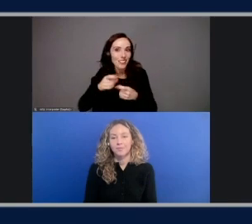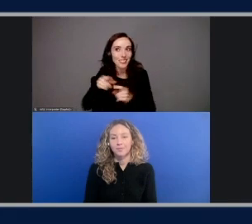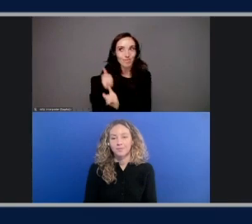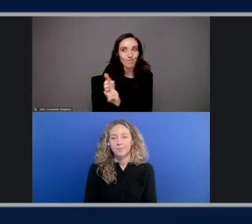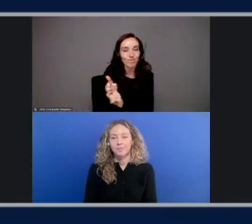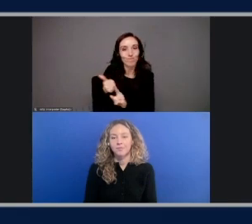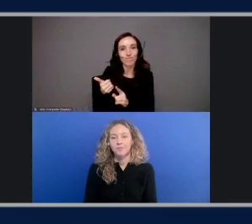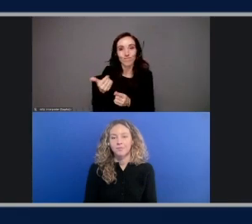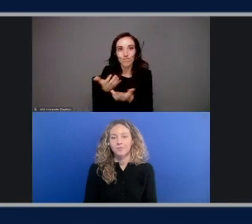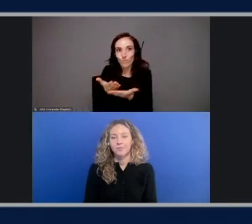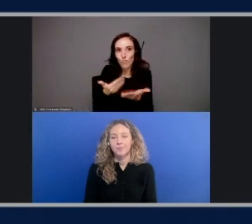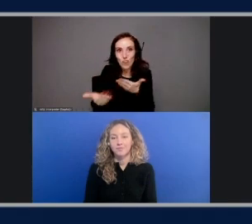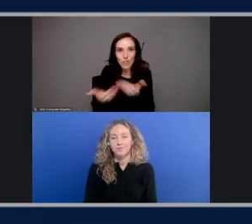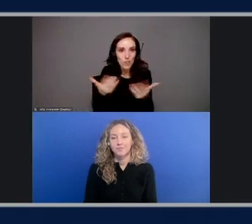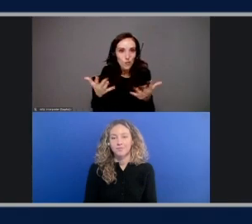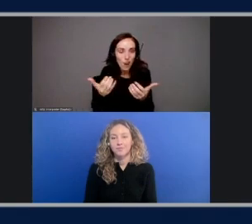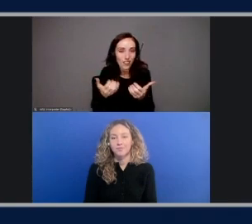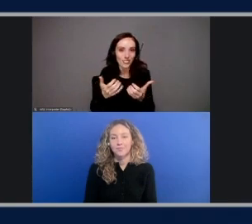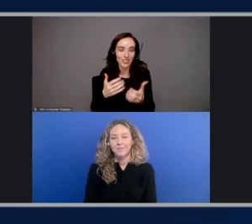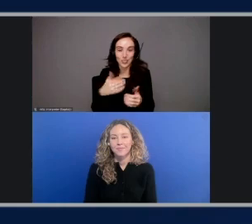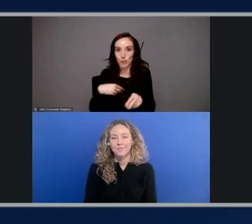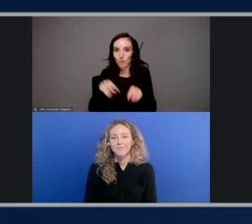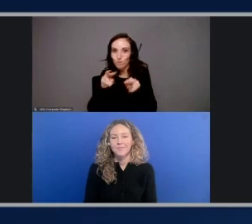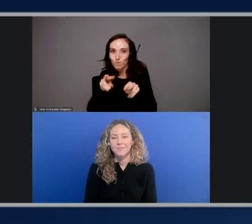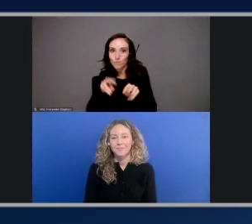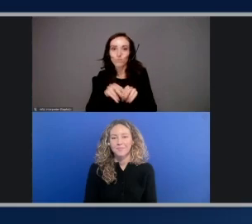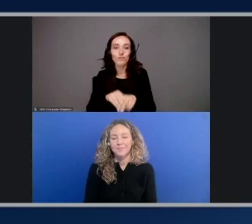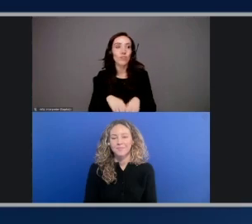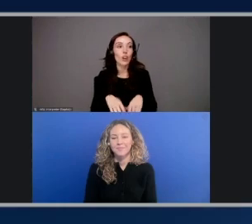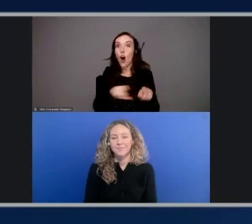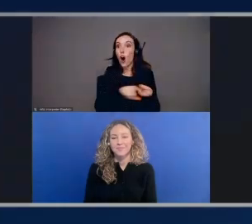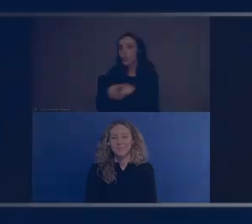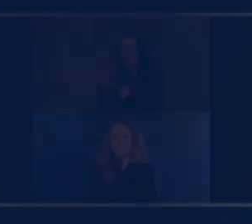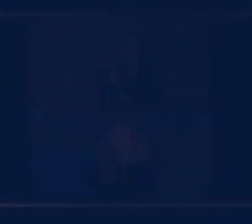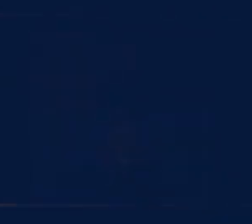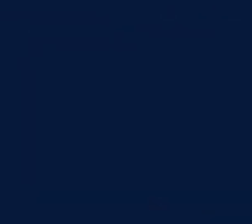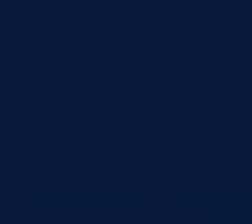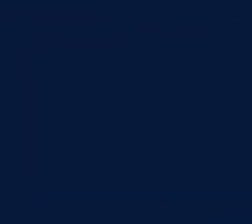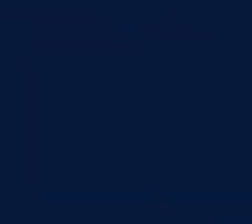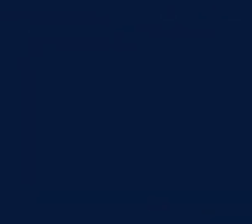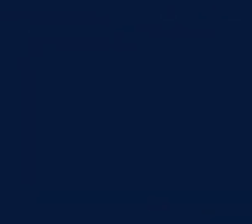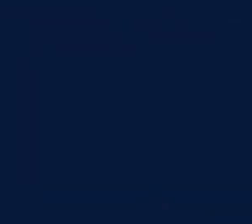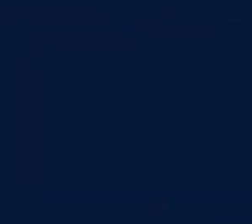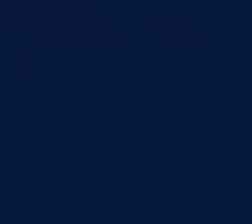so you won't want to miss this. Stay tuned. And you're going to find out what Thank color you. his hair is.